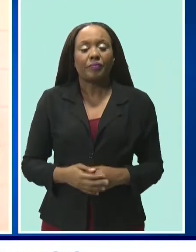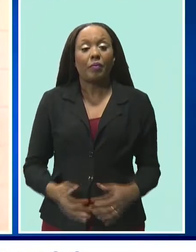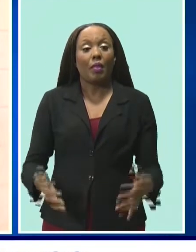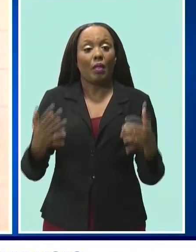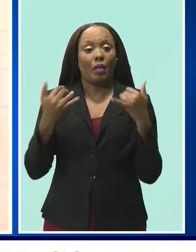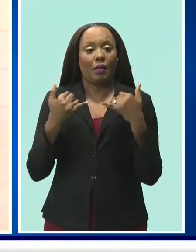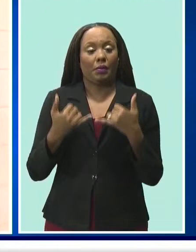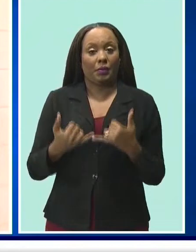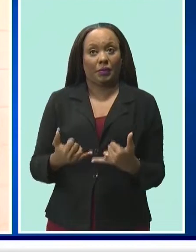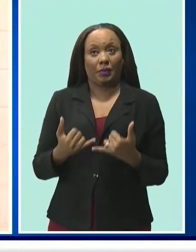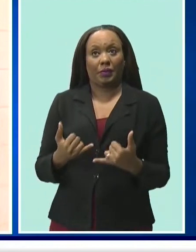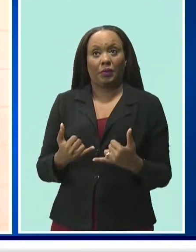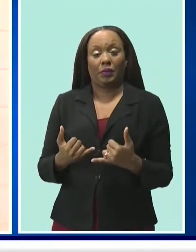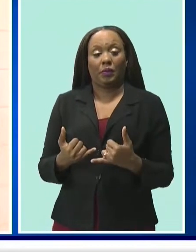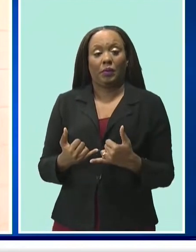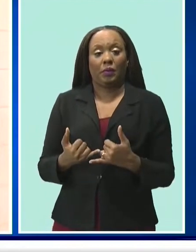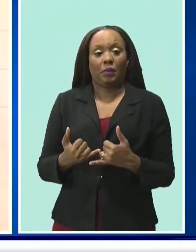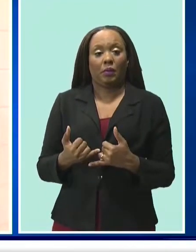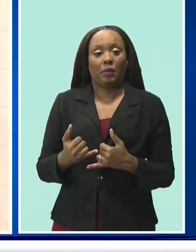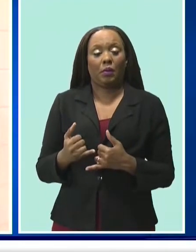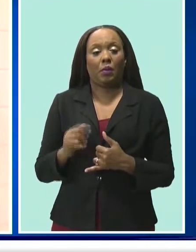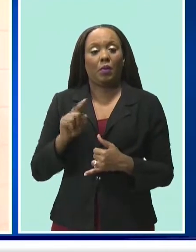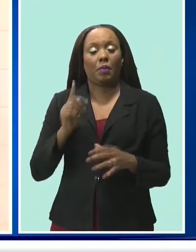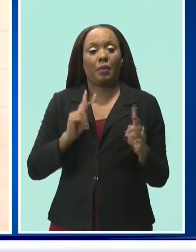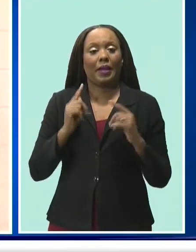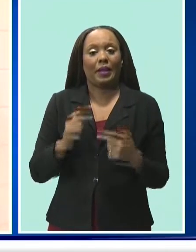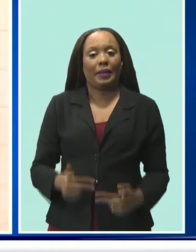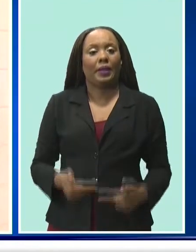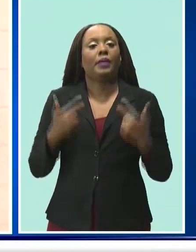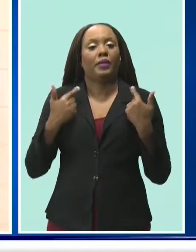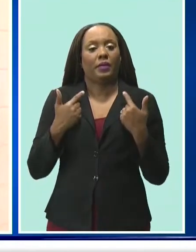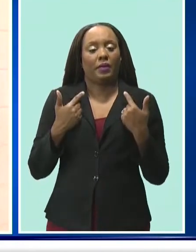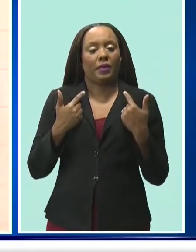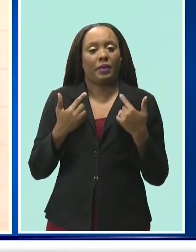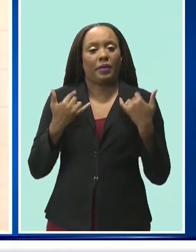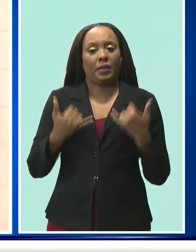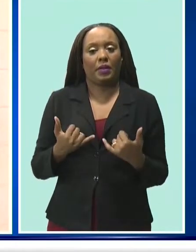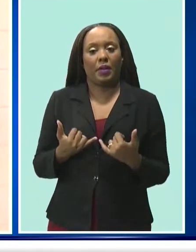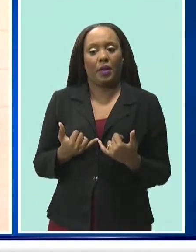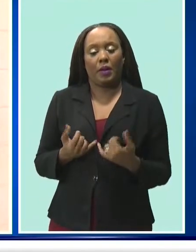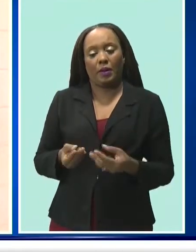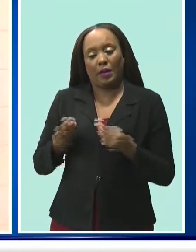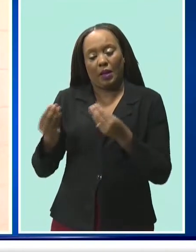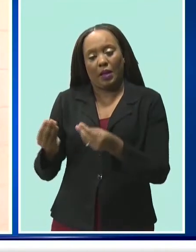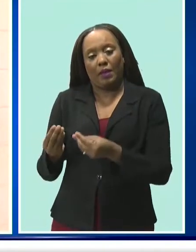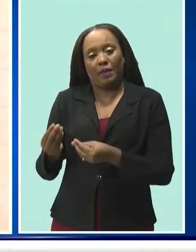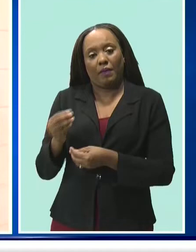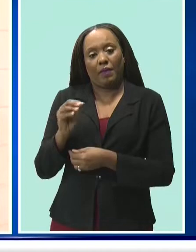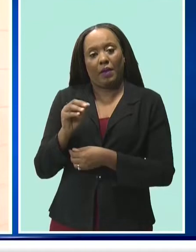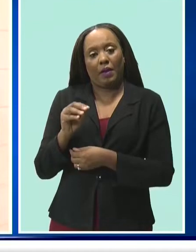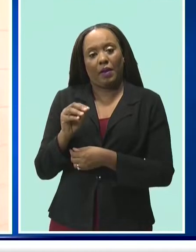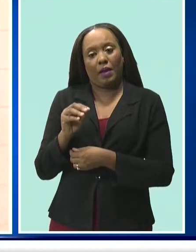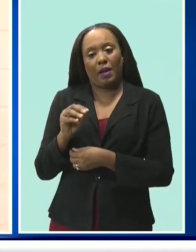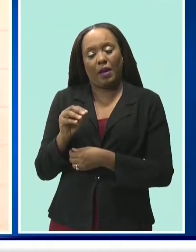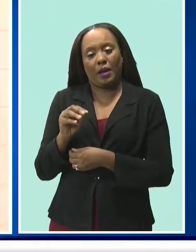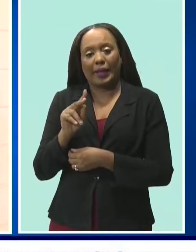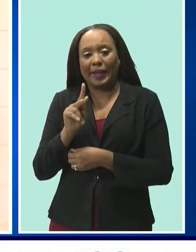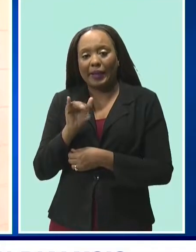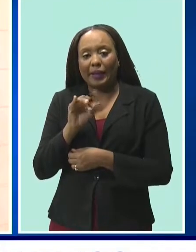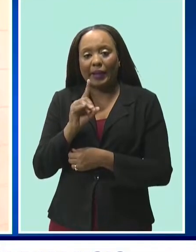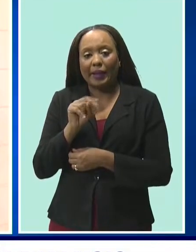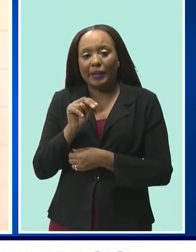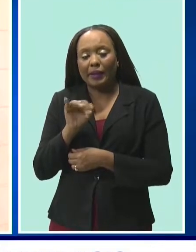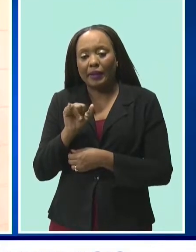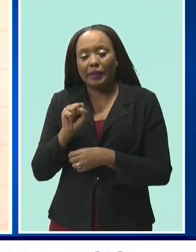have transplants from living donors, and the government is working on legislation to allow persons to give, and in their wills,